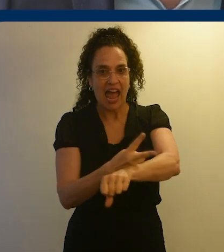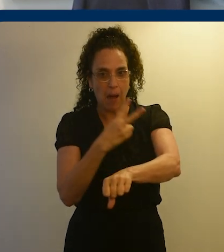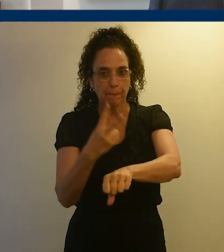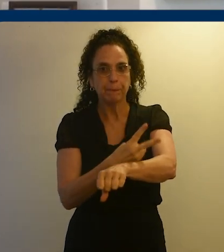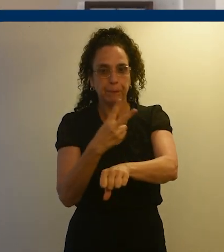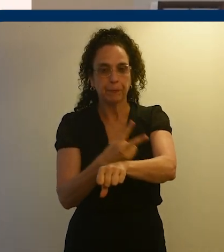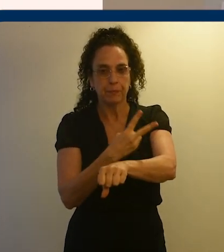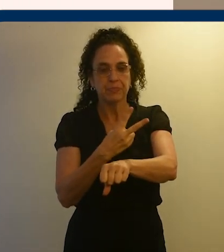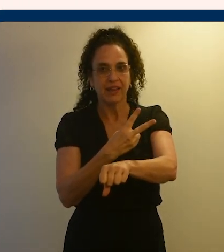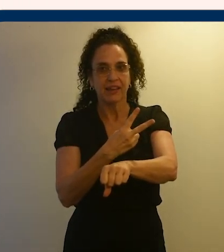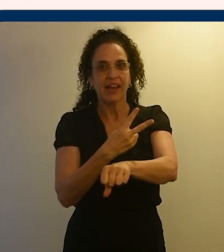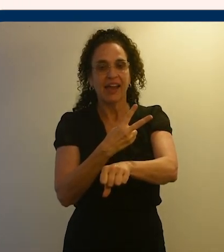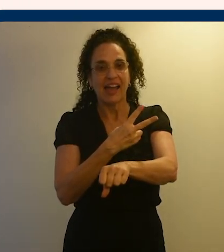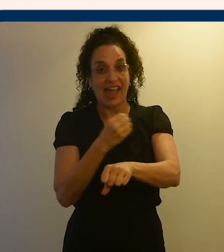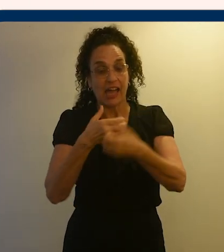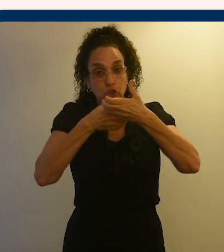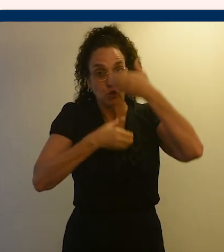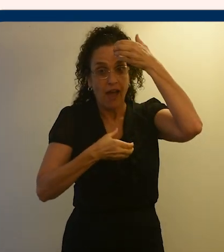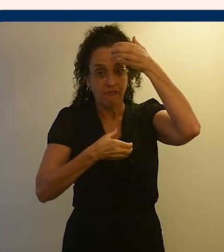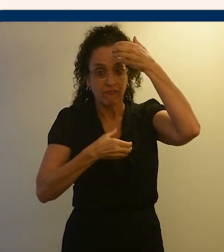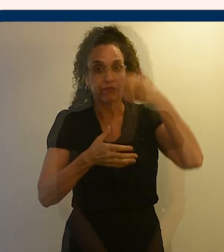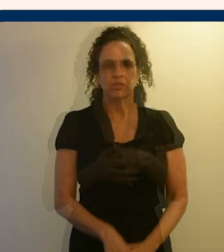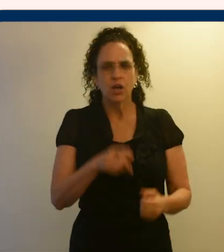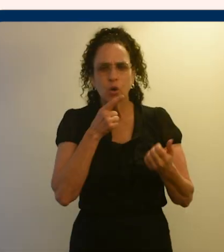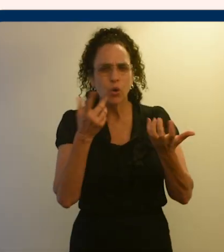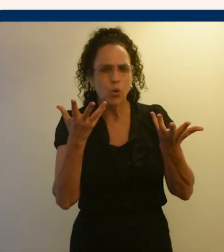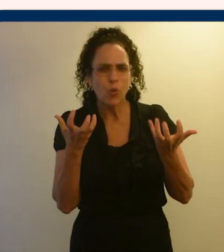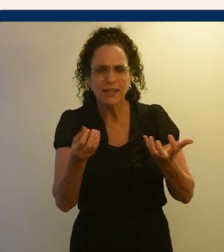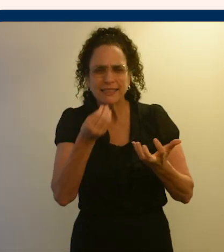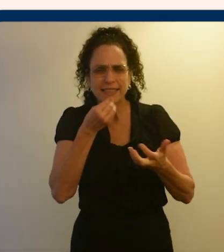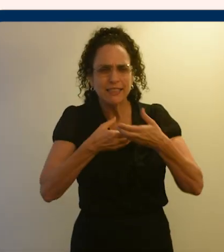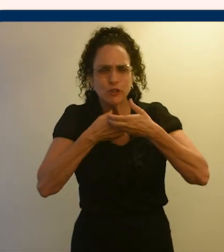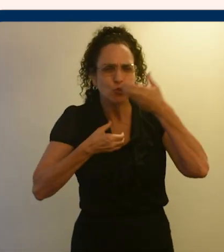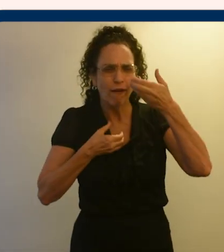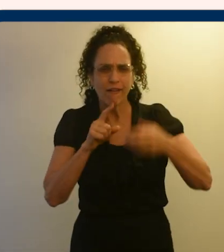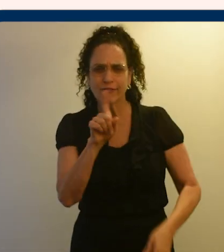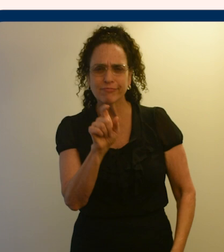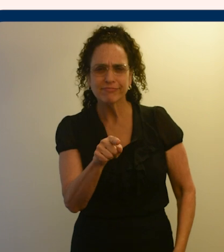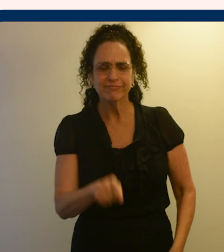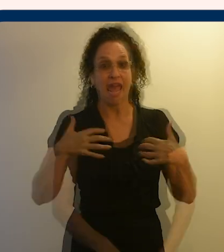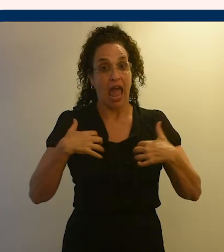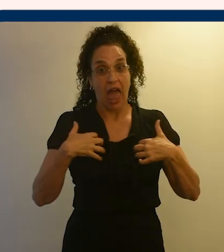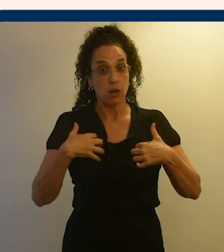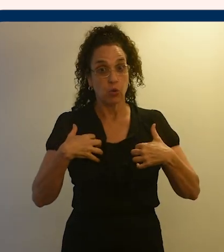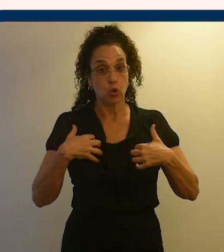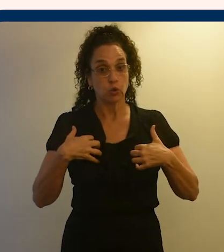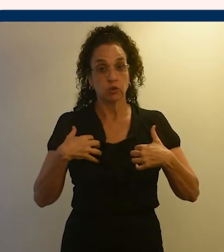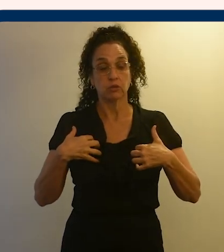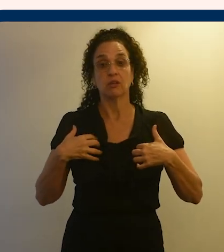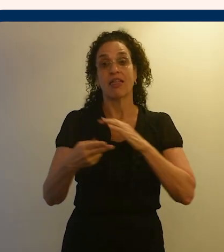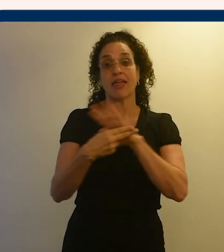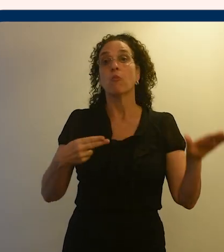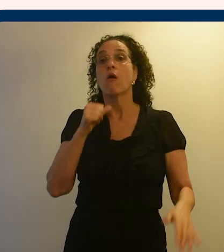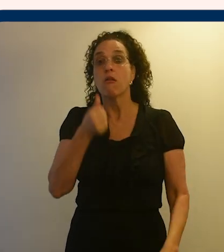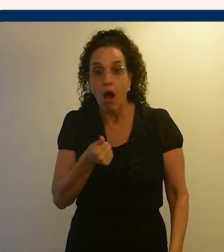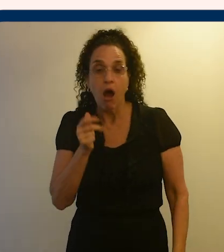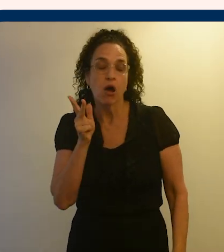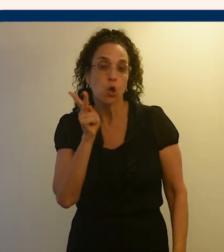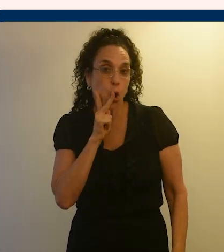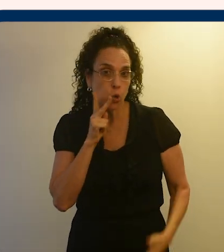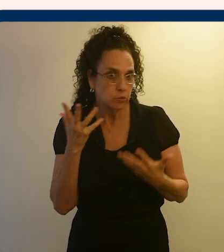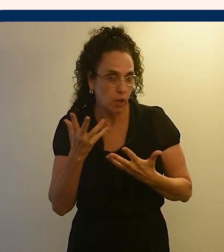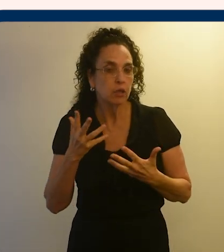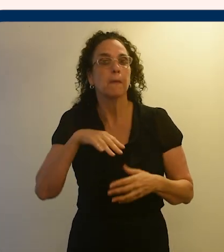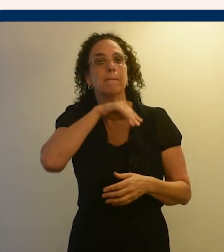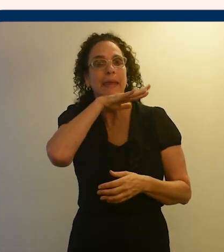who would want to eat a giraffe? Animals that would not be kosher would be pigs, for